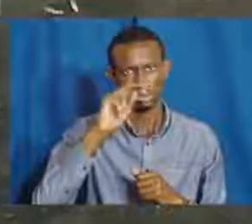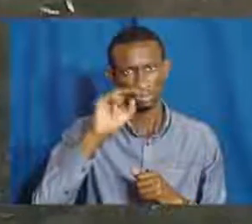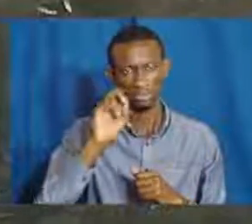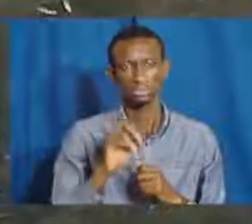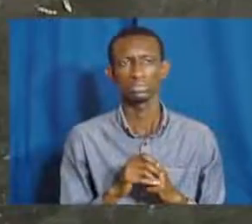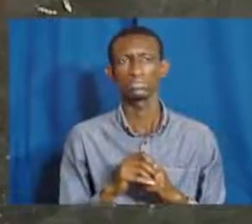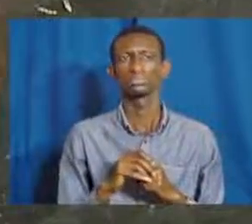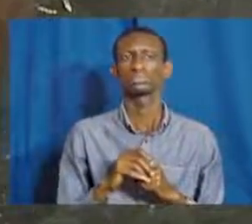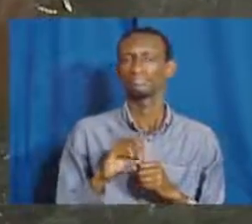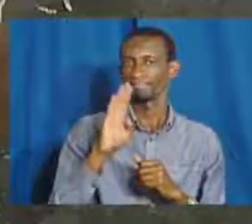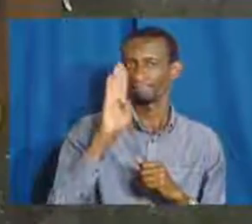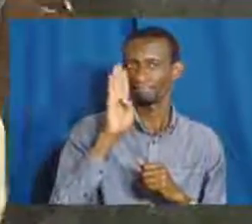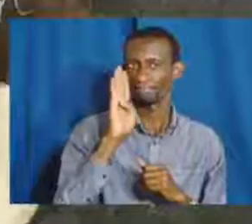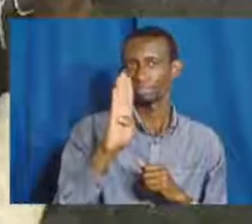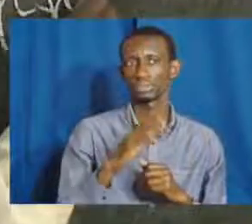B,